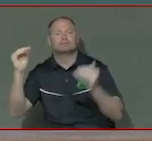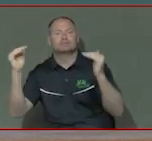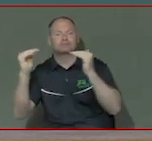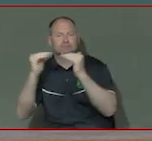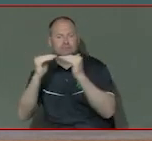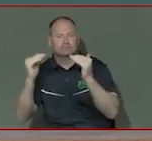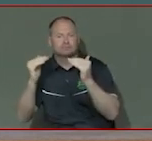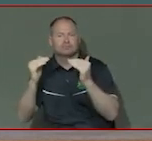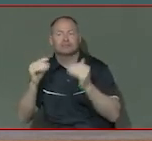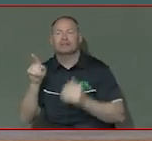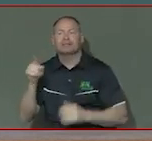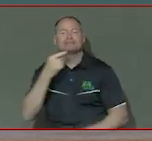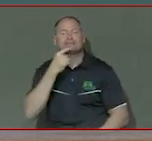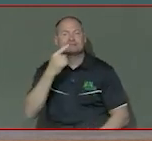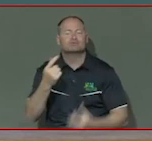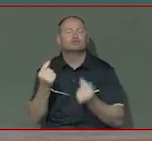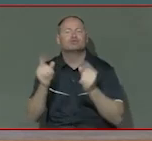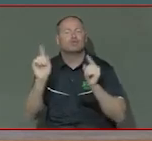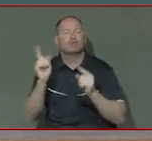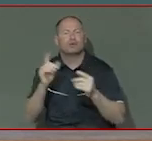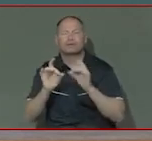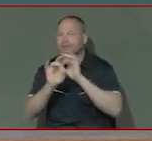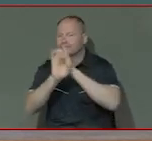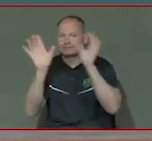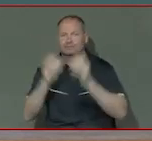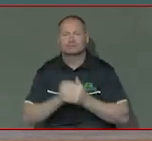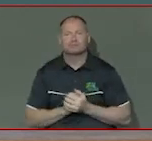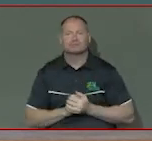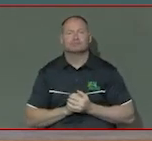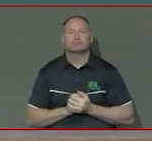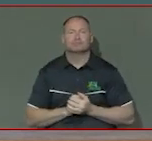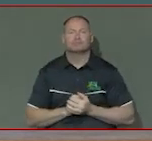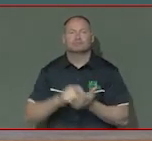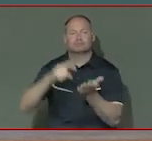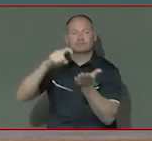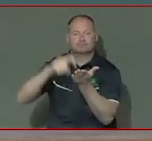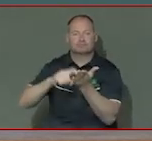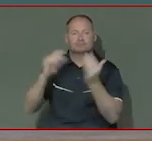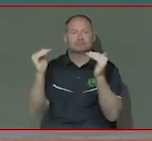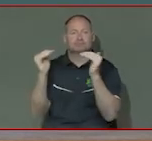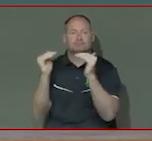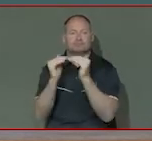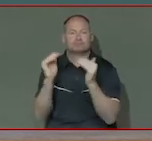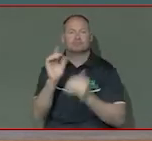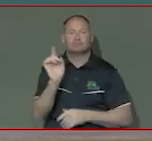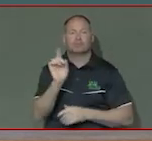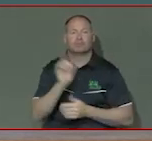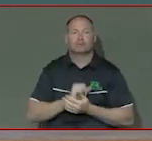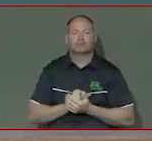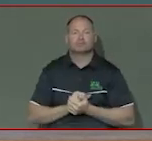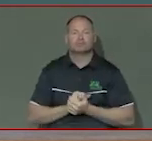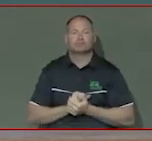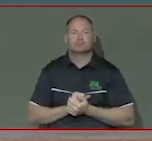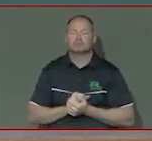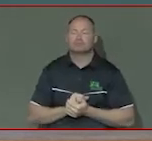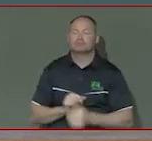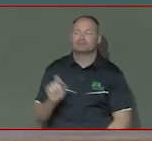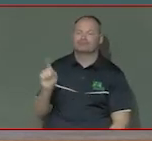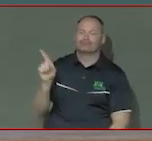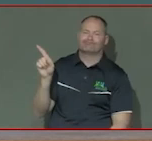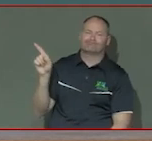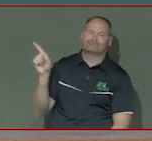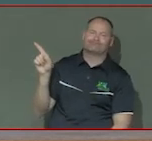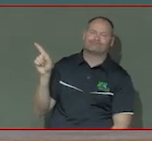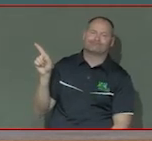do. Now, your debt equity has to do with risk. With